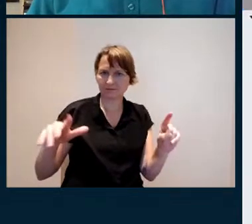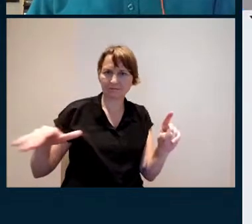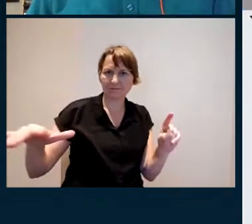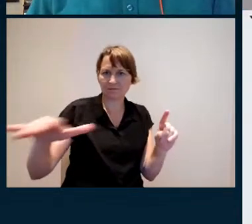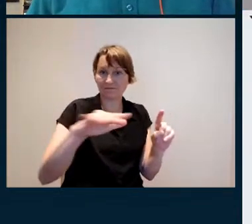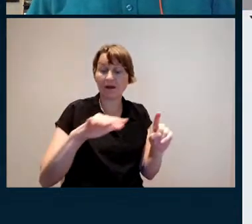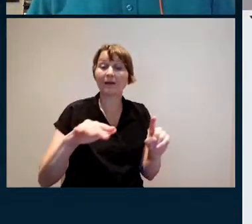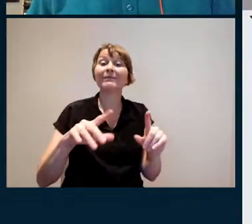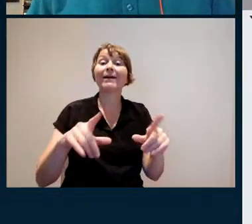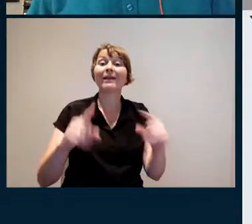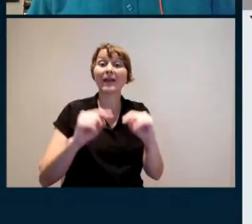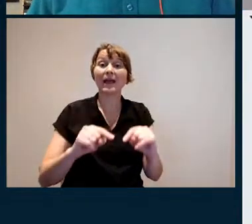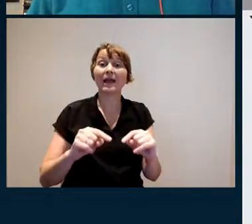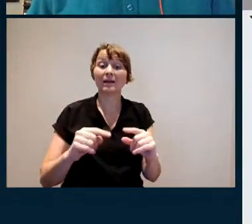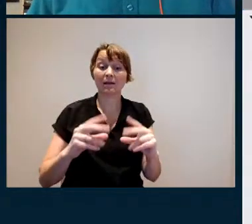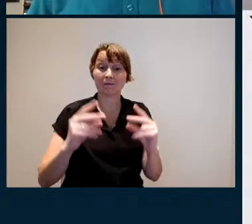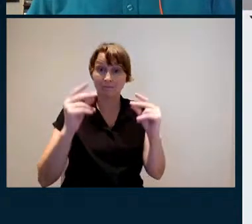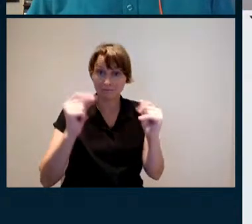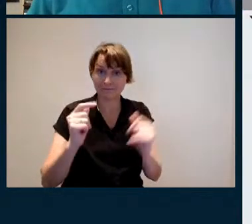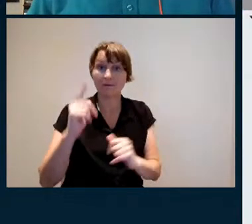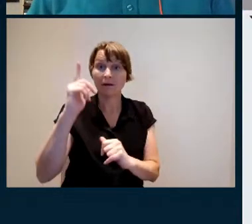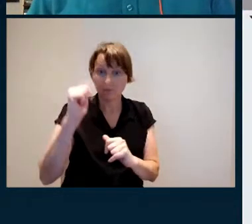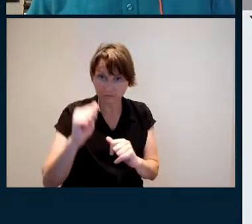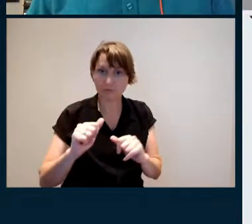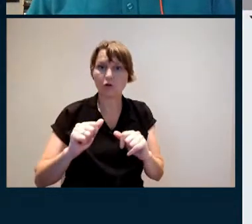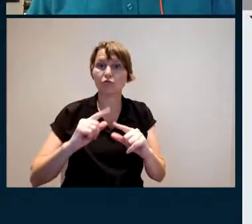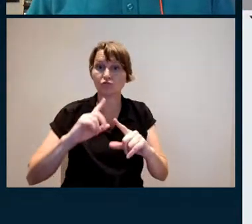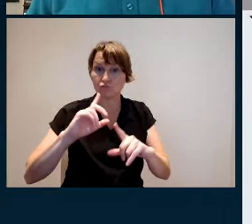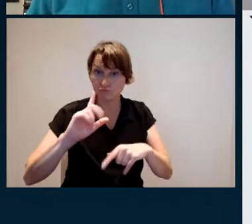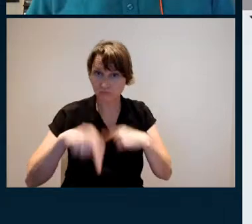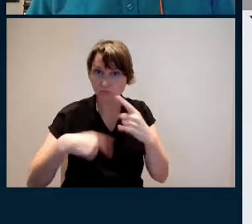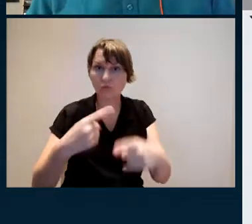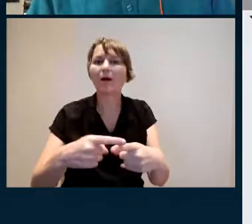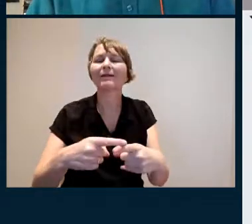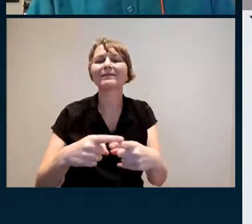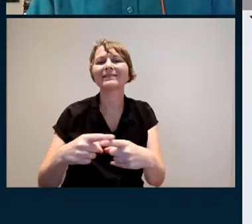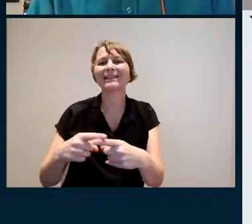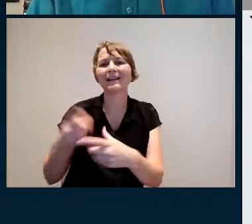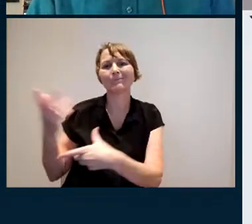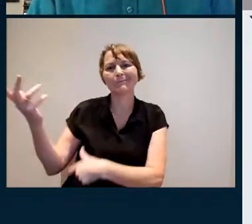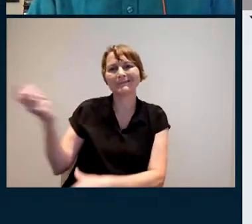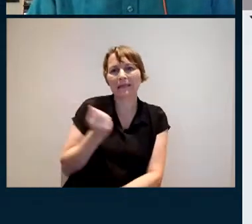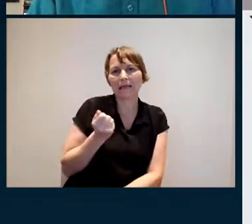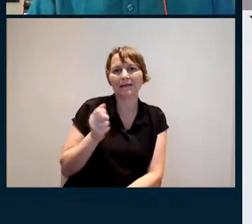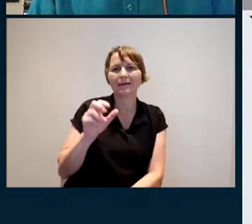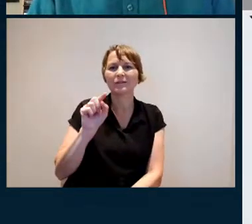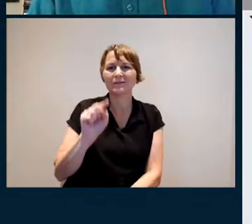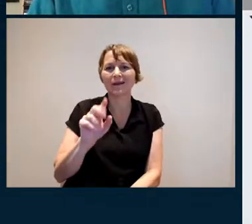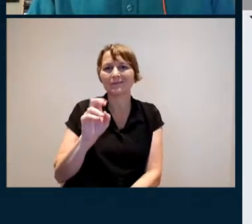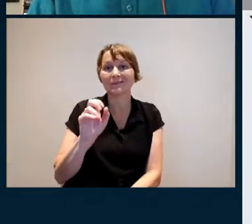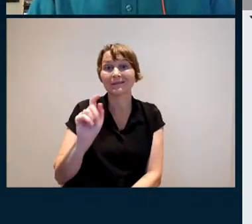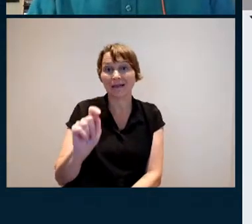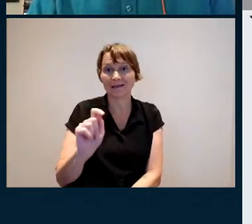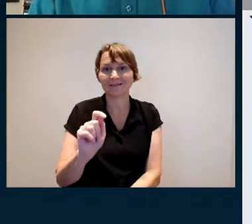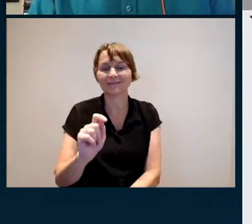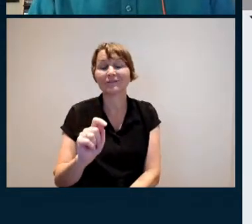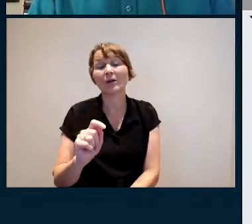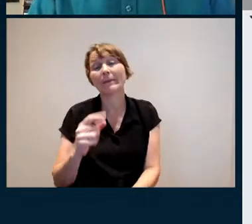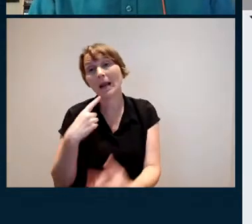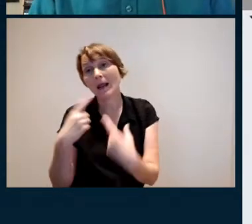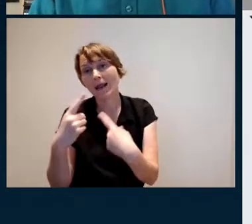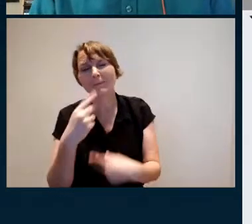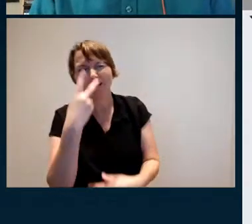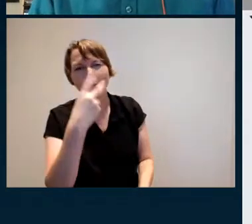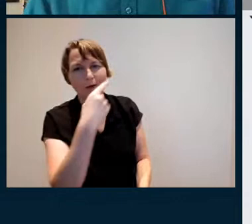made available using standard .NET configuration. So a lot of talking. Let's see if this actually runs. So if I do